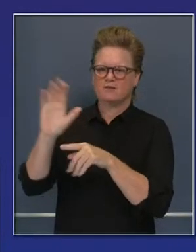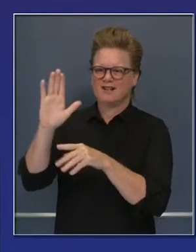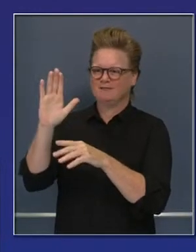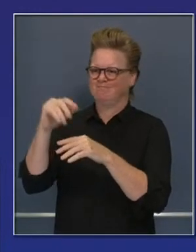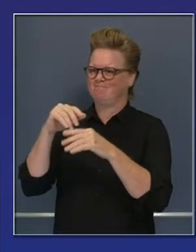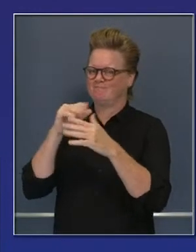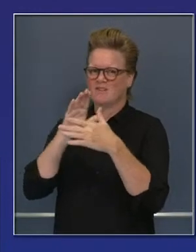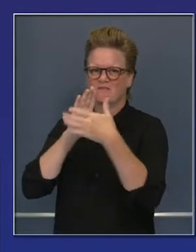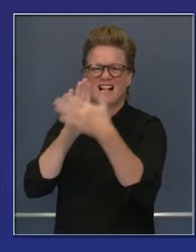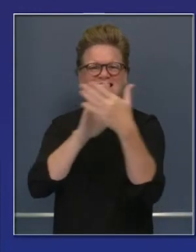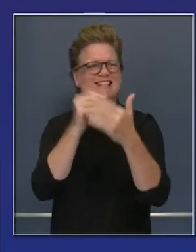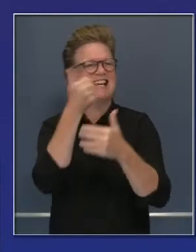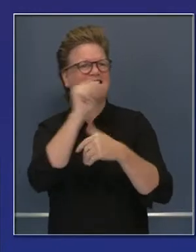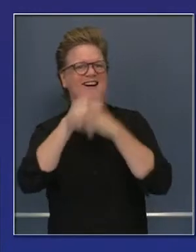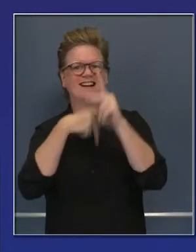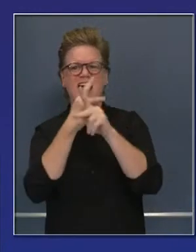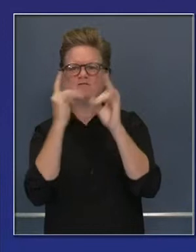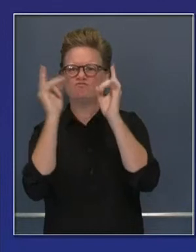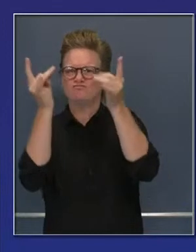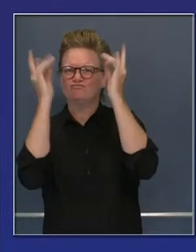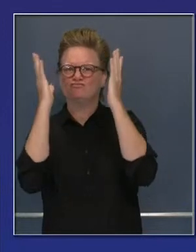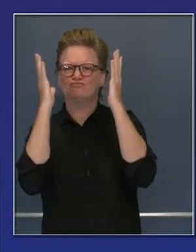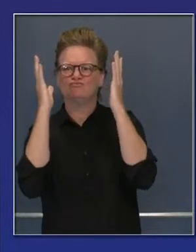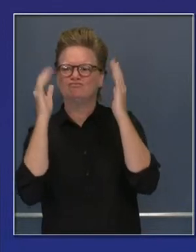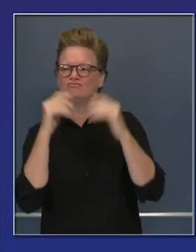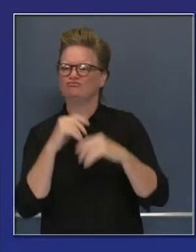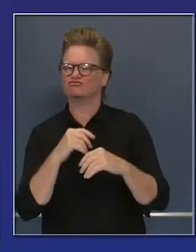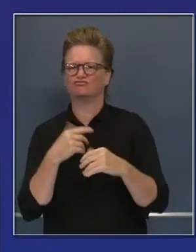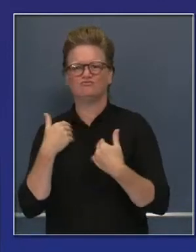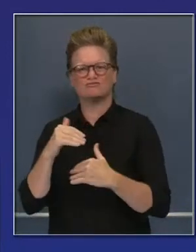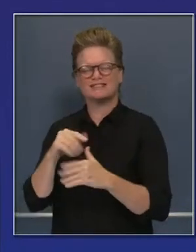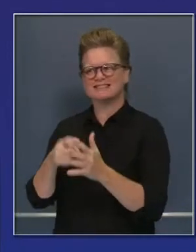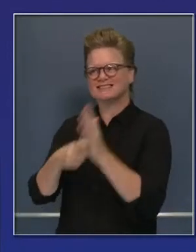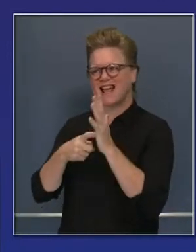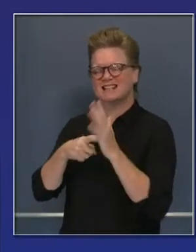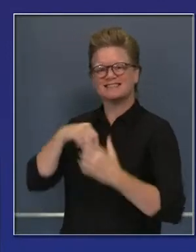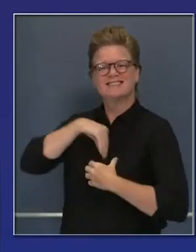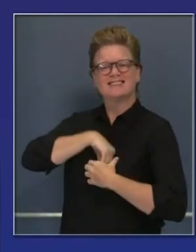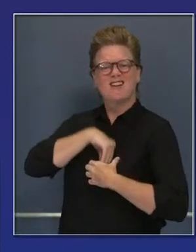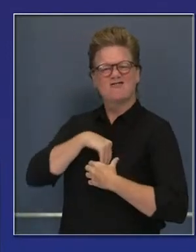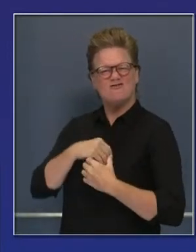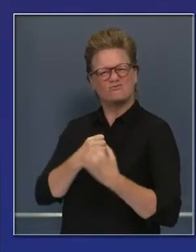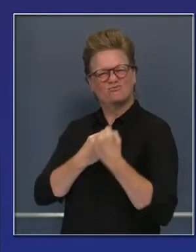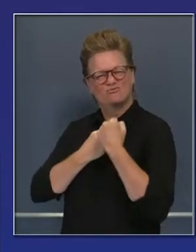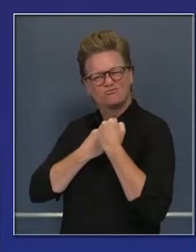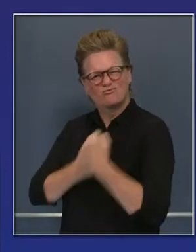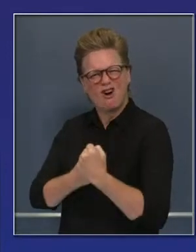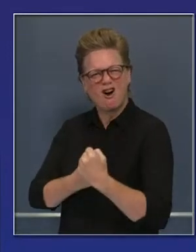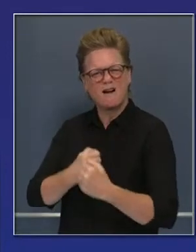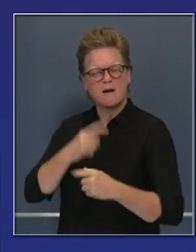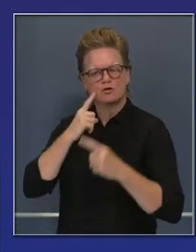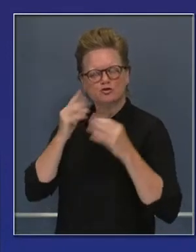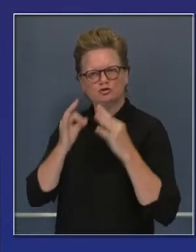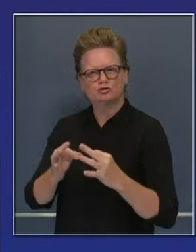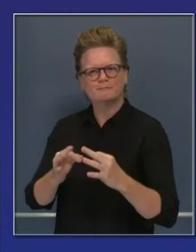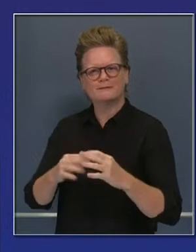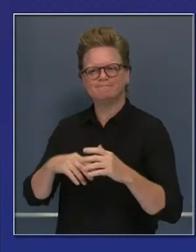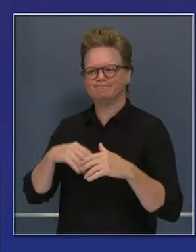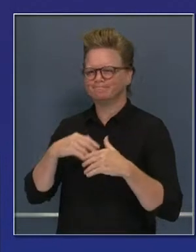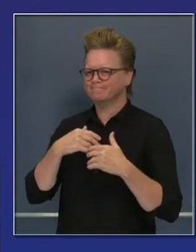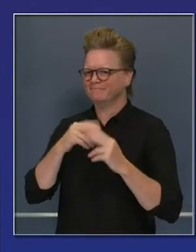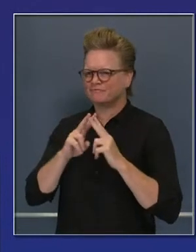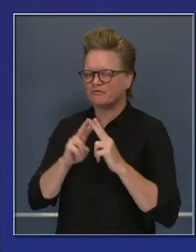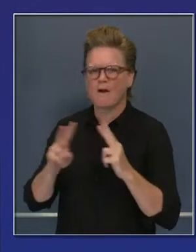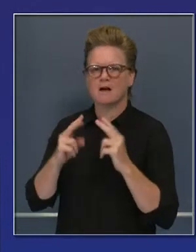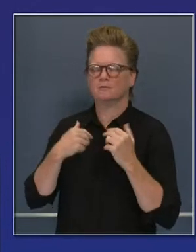courage, the conviction, and the grit of real people doing real work. And so, again, deep gratitude to the